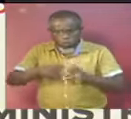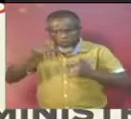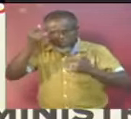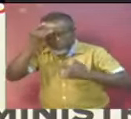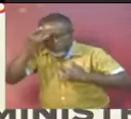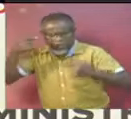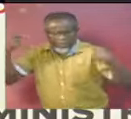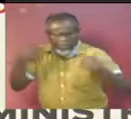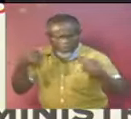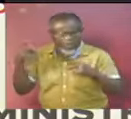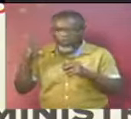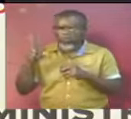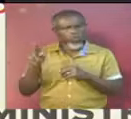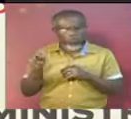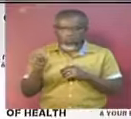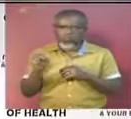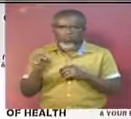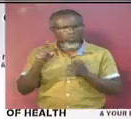response.